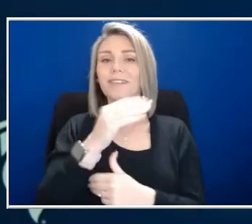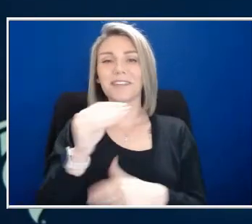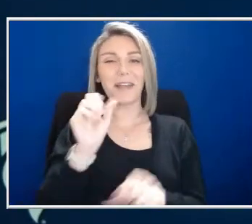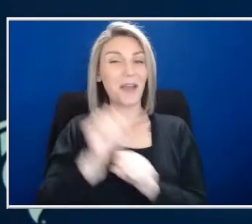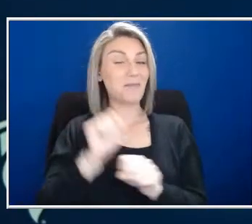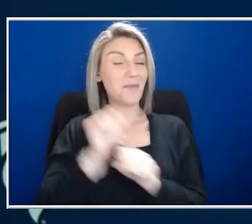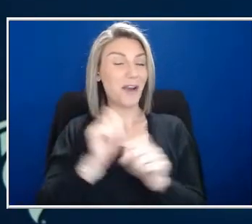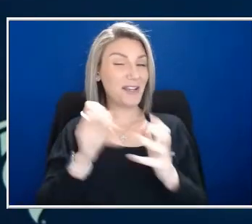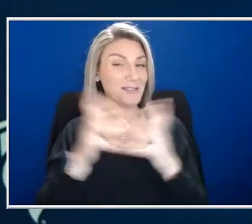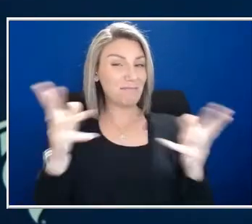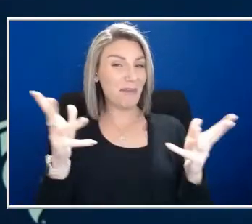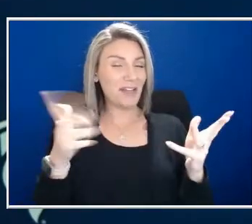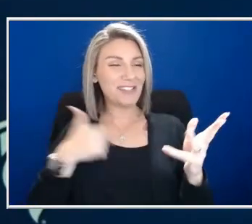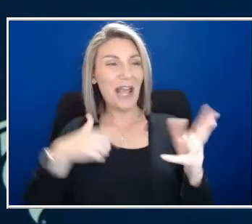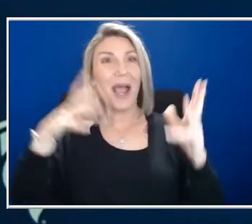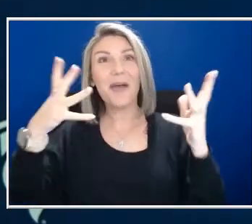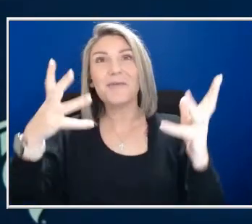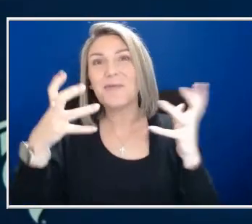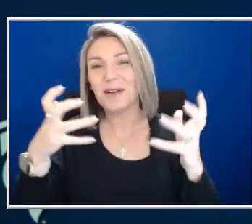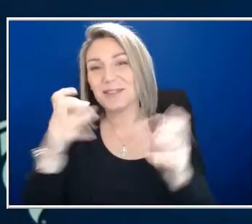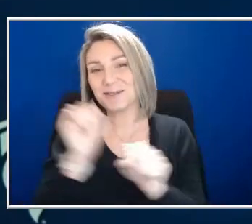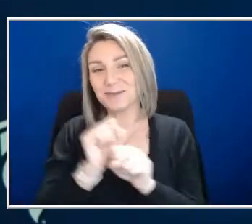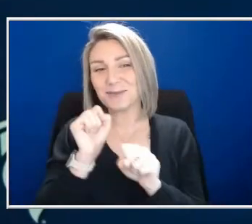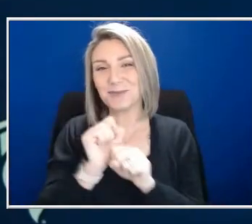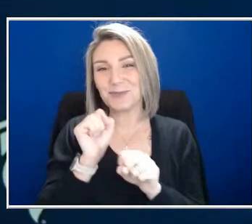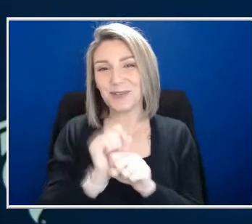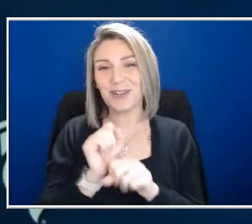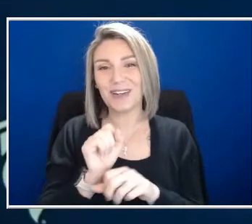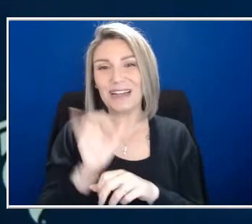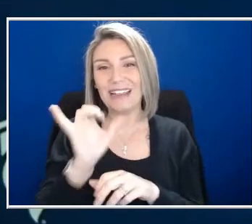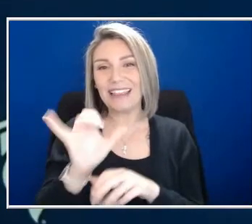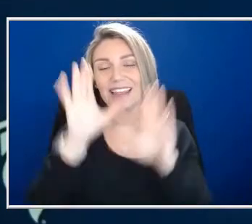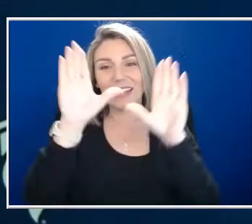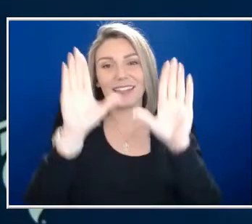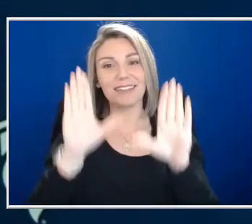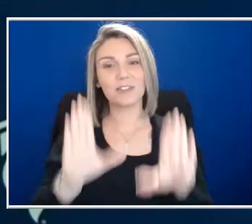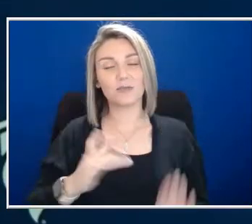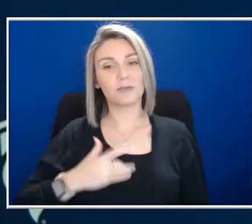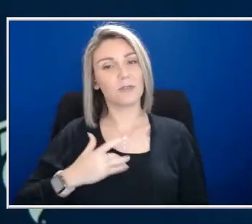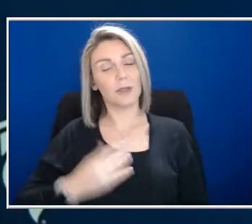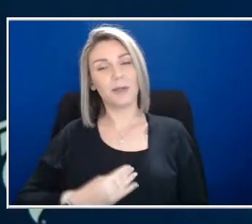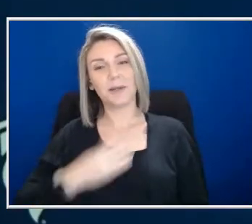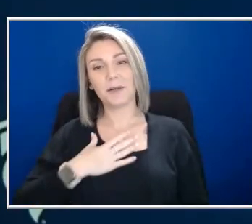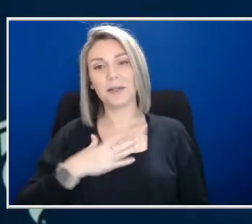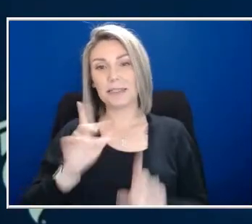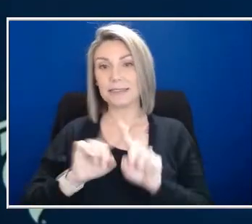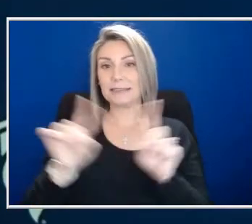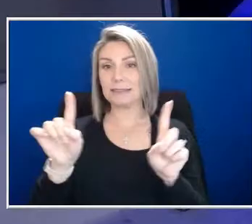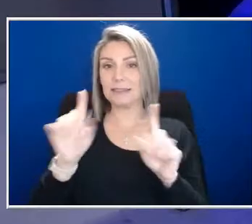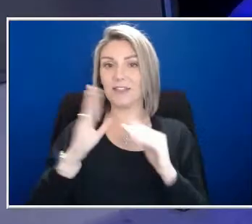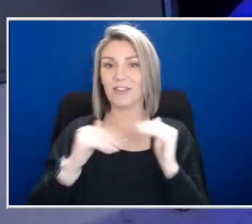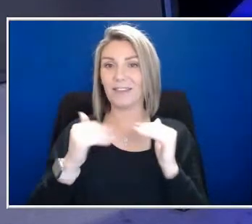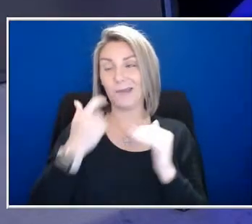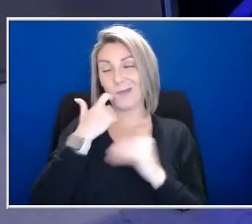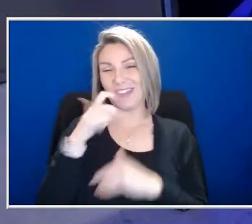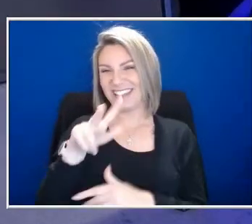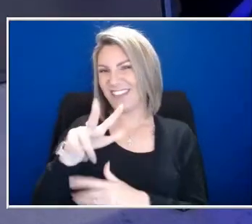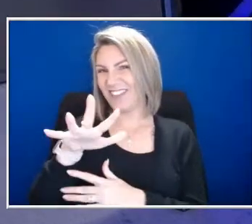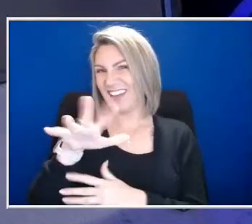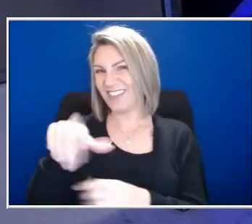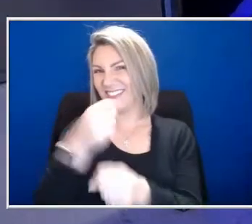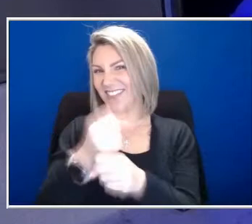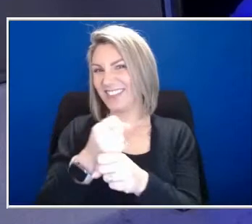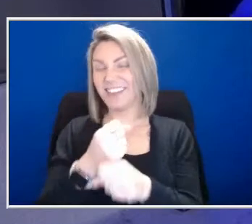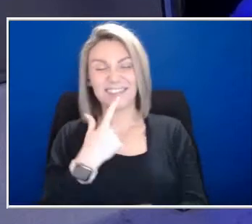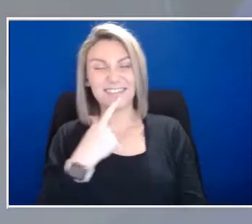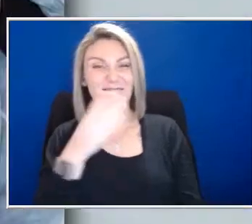want to work, which is a great feeling. It's certainly different than the last 35 years. I bet. Well,